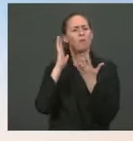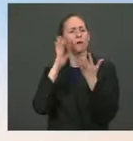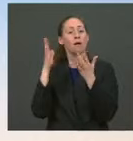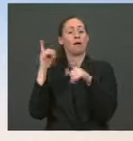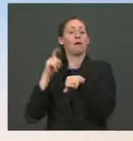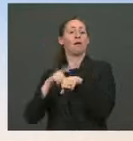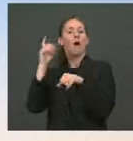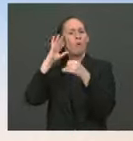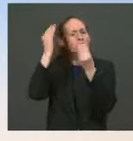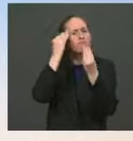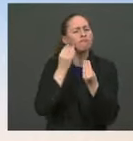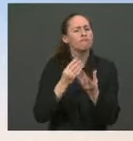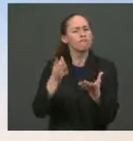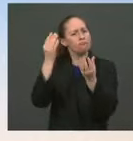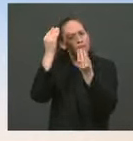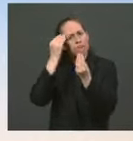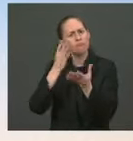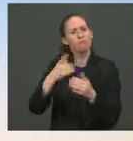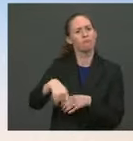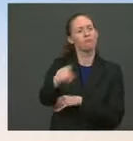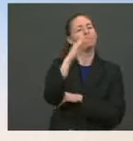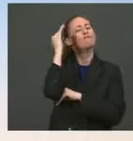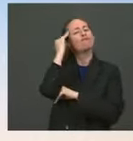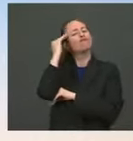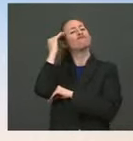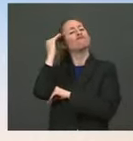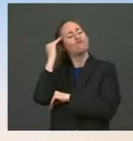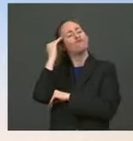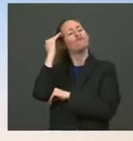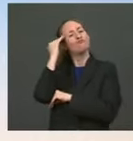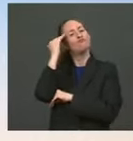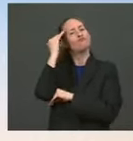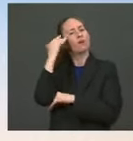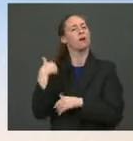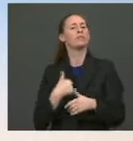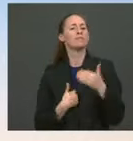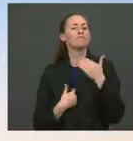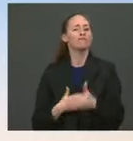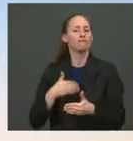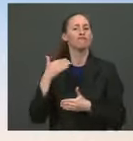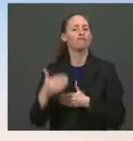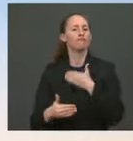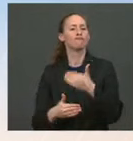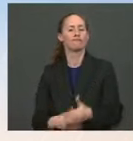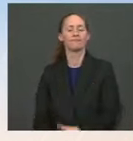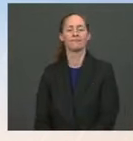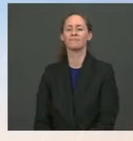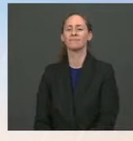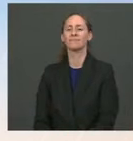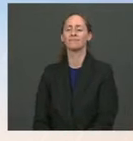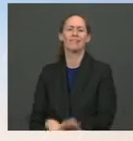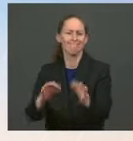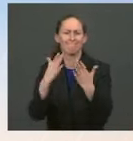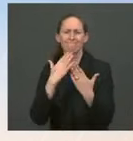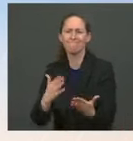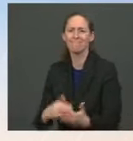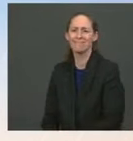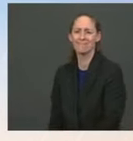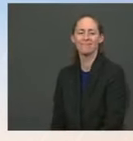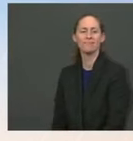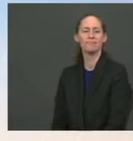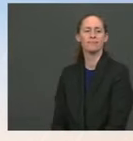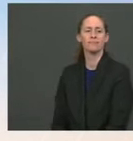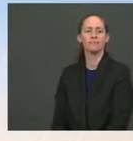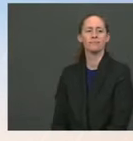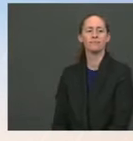that the American public and all of you know how we're going to move forward on implementing this. Thank you. Thanks, Karina. As the President promotes